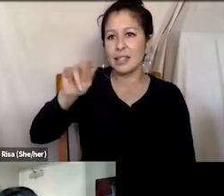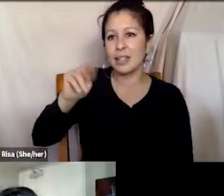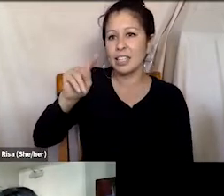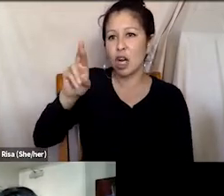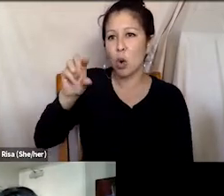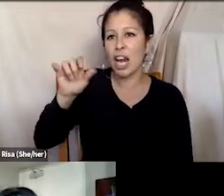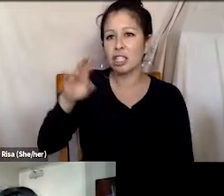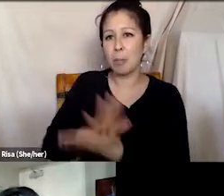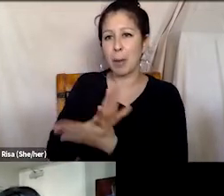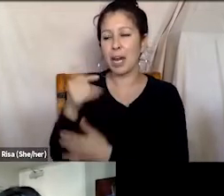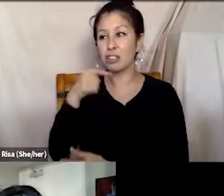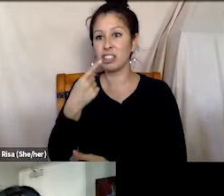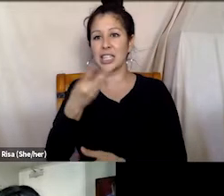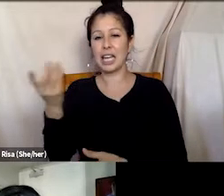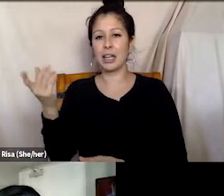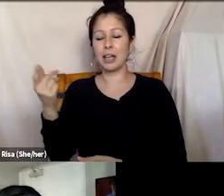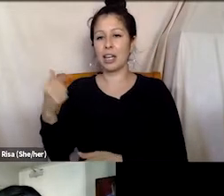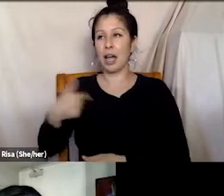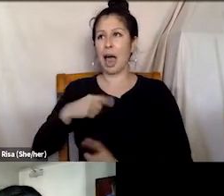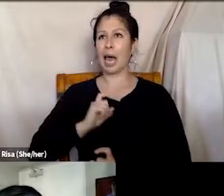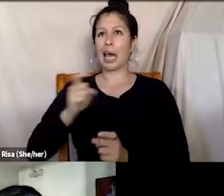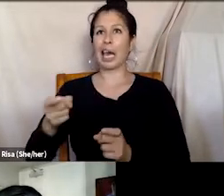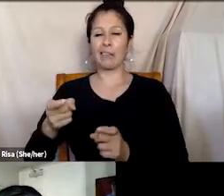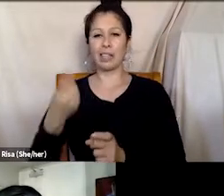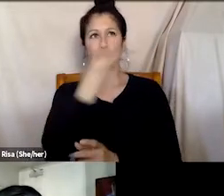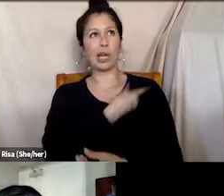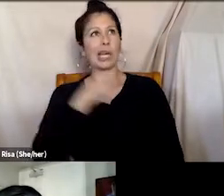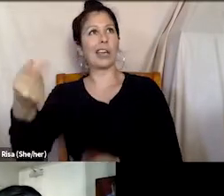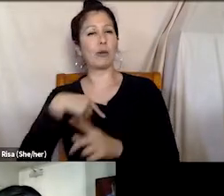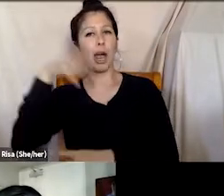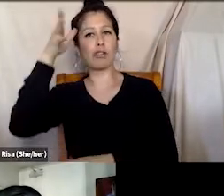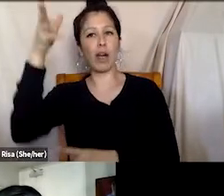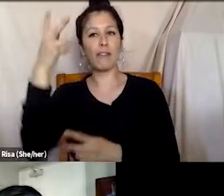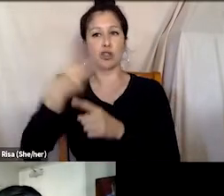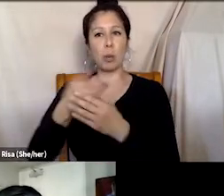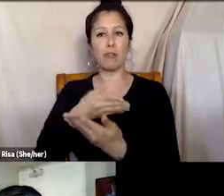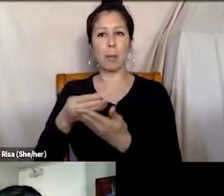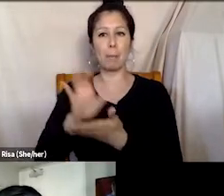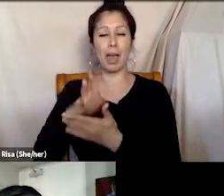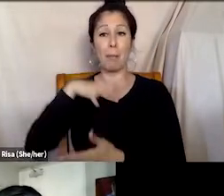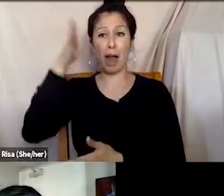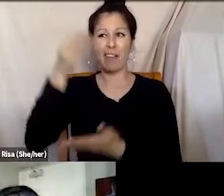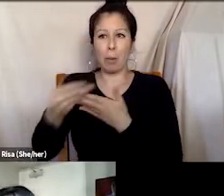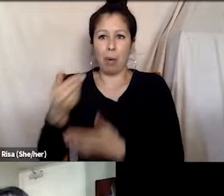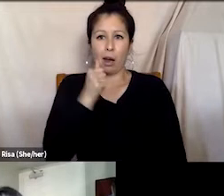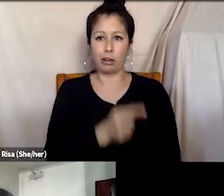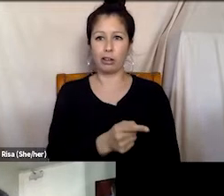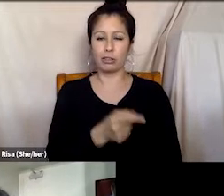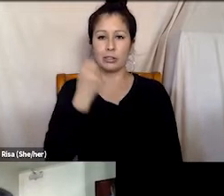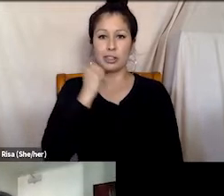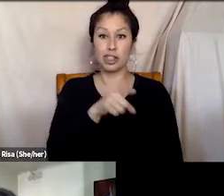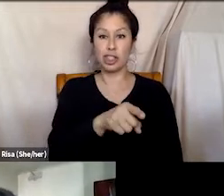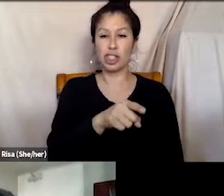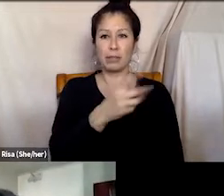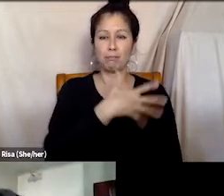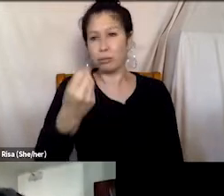said she was given to my grandfather 2 days before they got married. So he bought her. And so she was wrenched